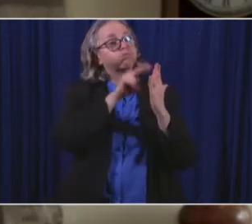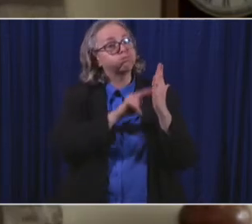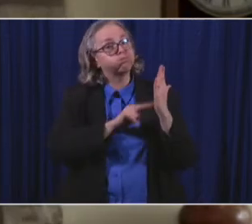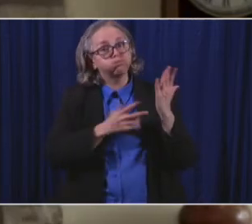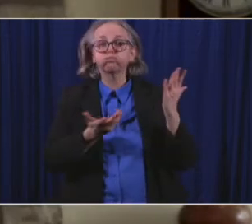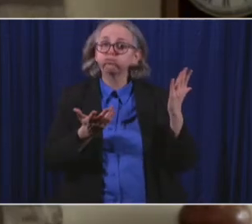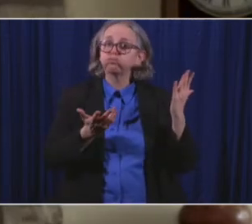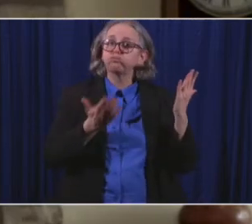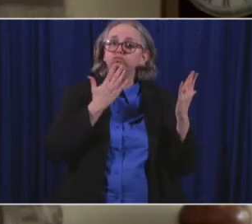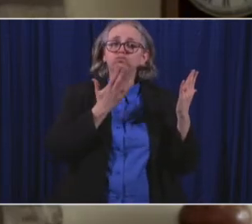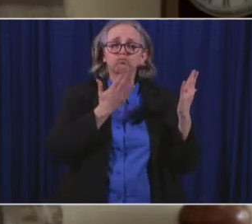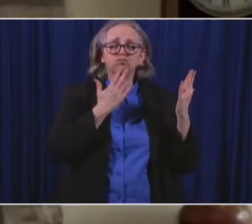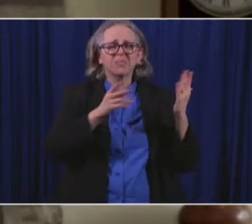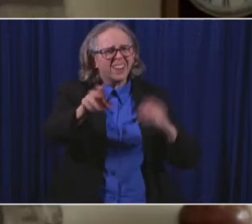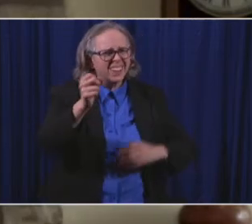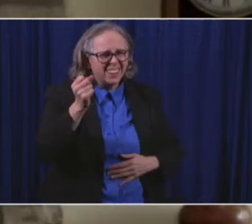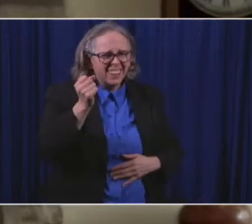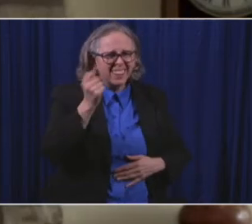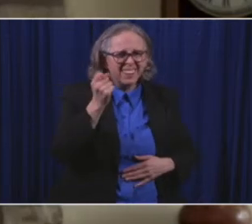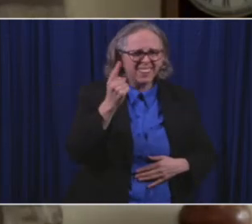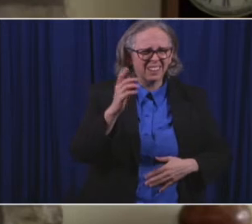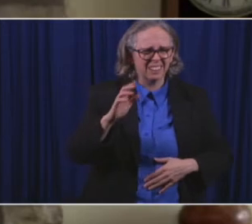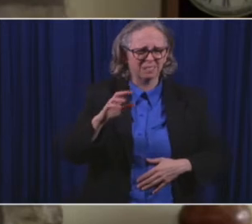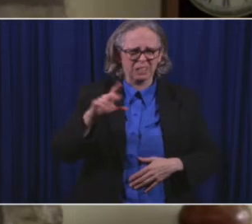Look, I spent 20 years in Congress.